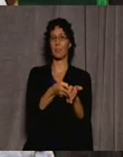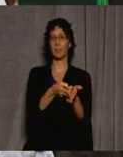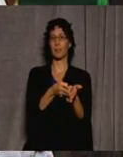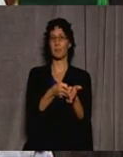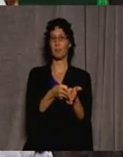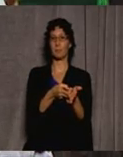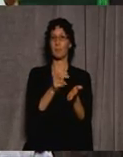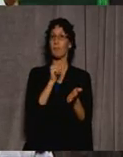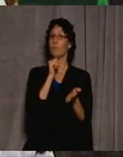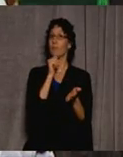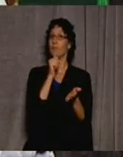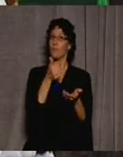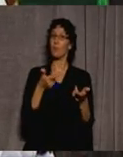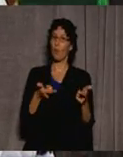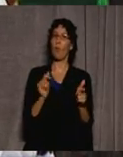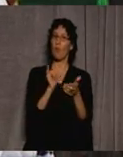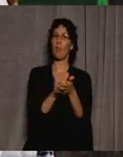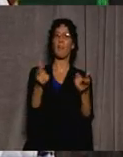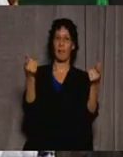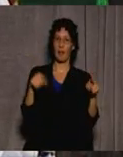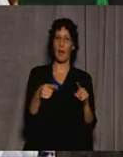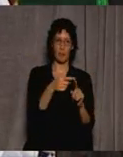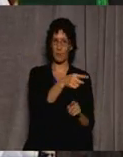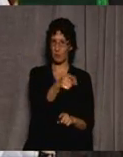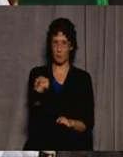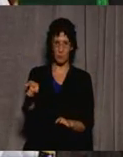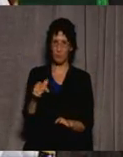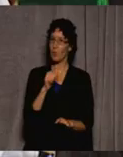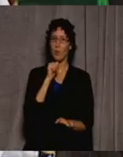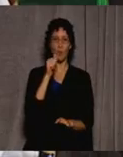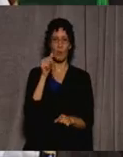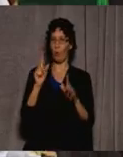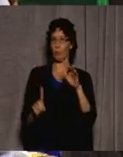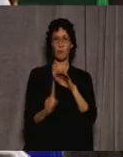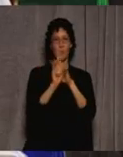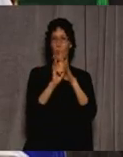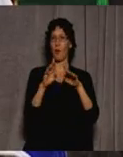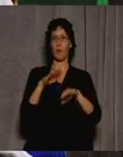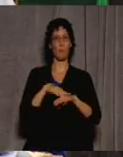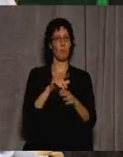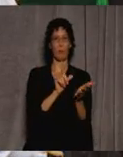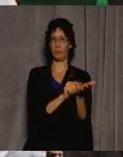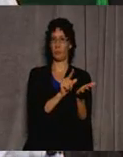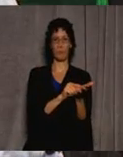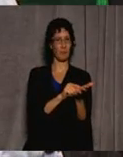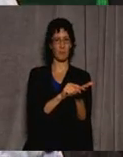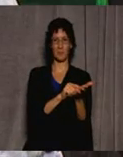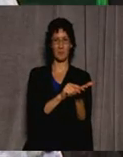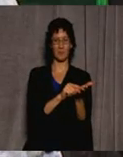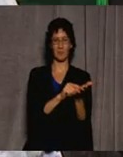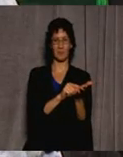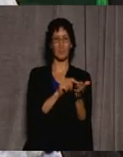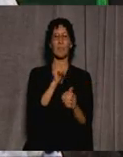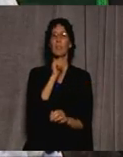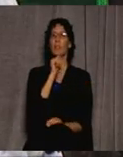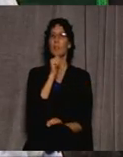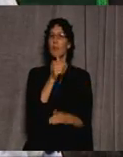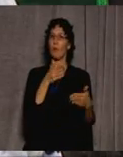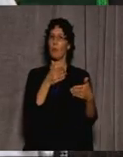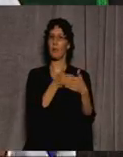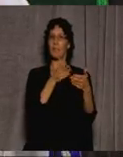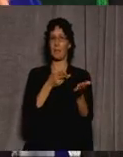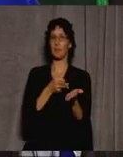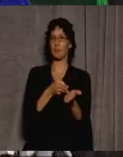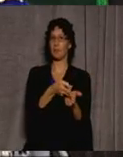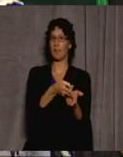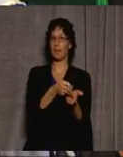Don't you be on the front page. Don't ever compromise your